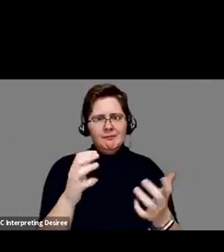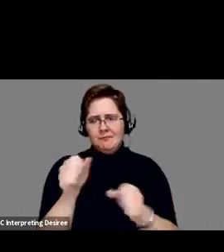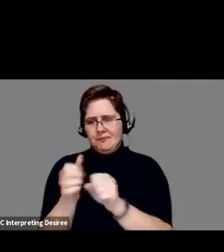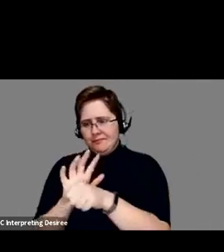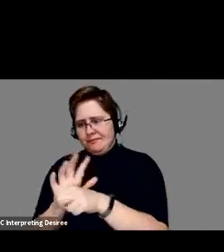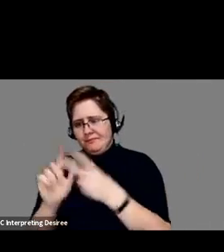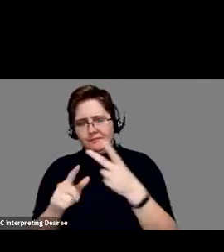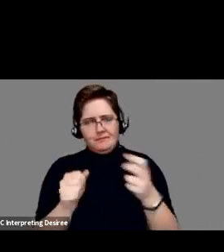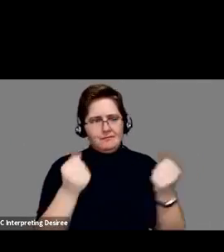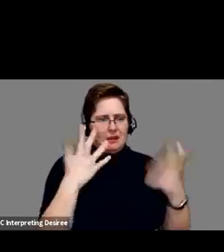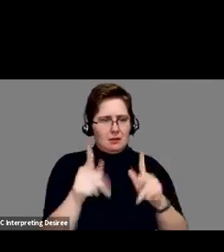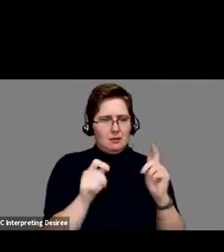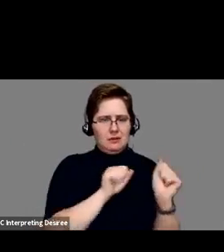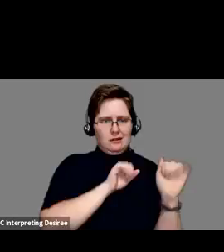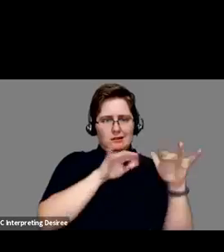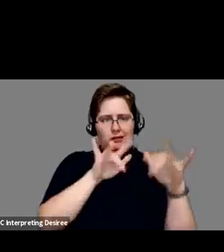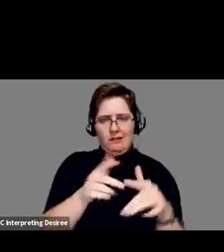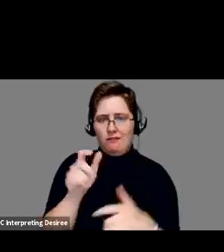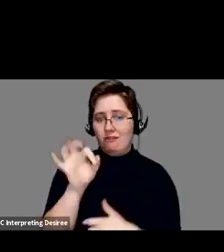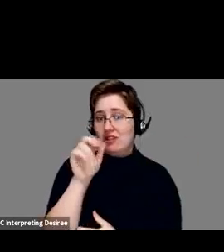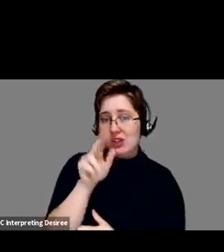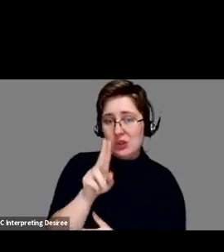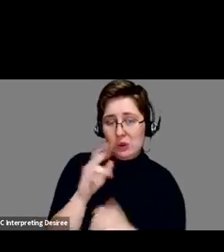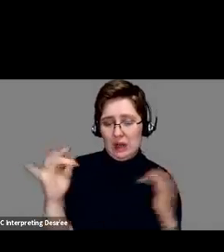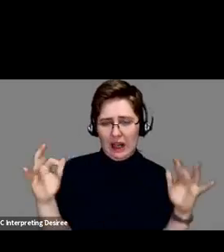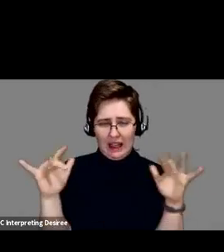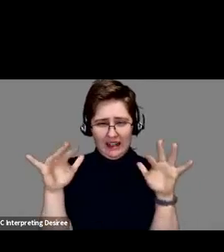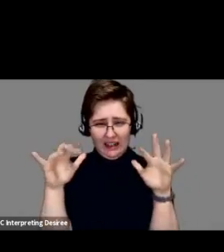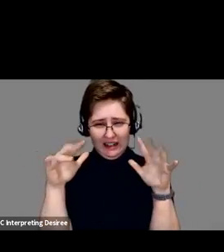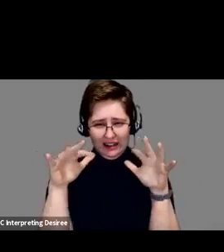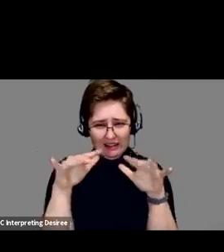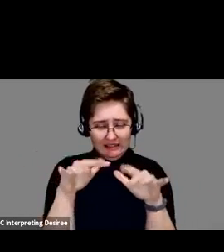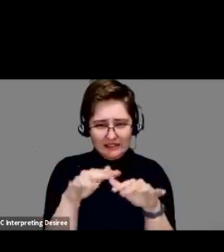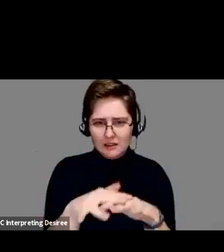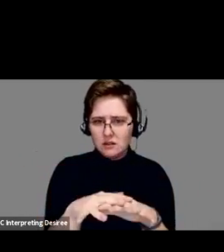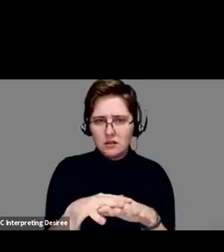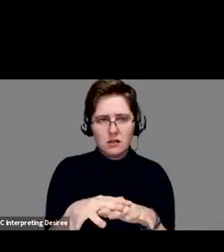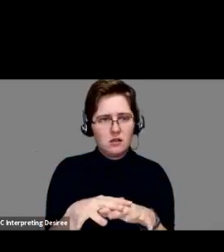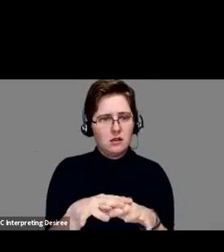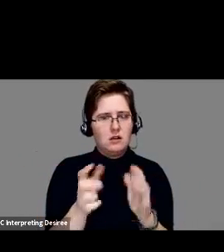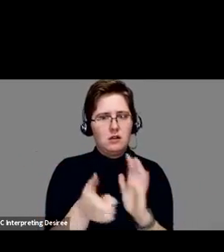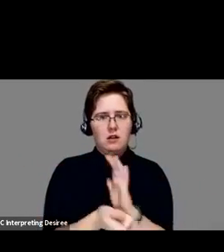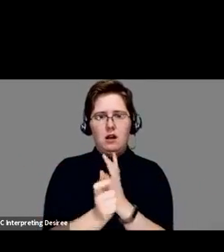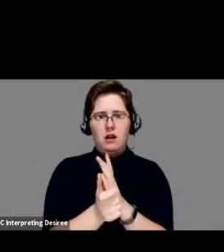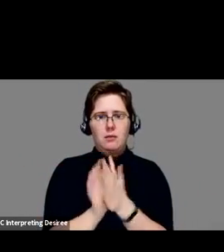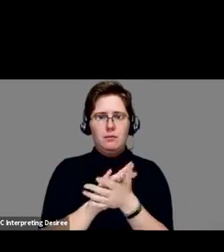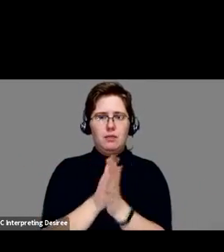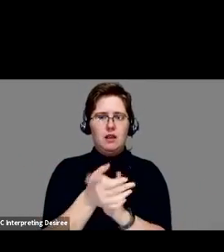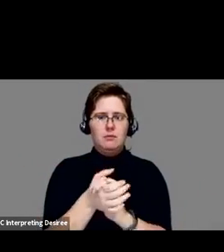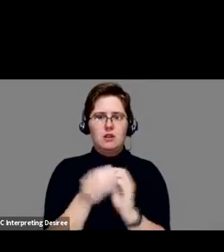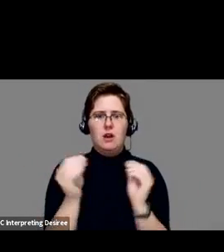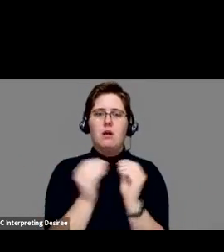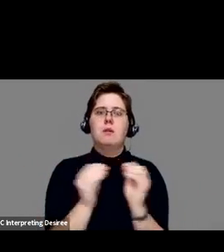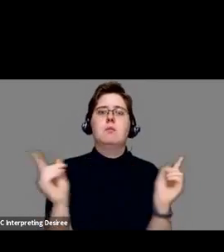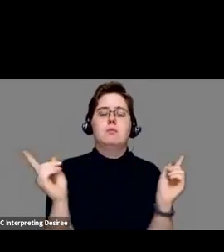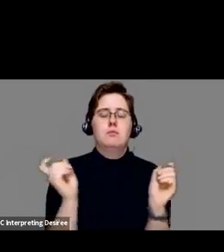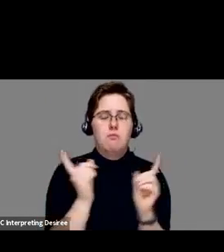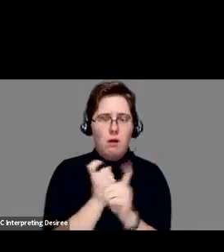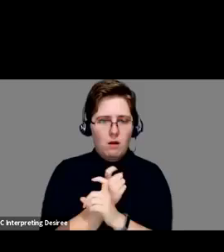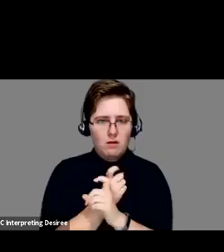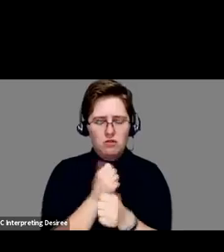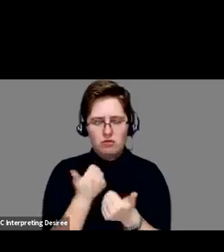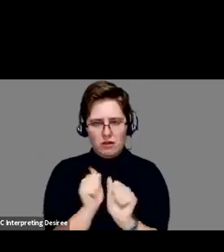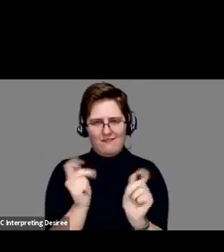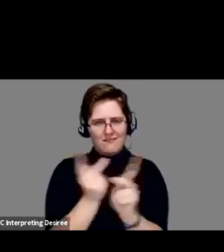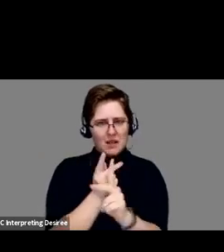have lots of people coming in from influenza, then it automatically becomes more complicated to sort